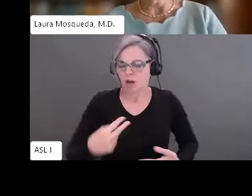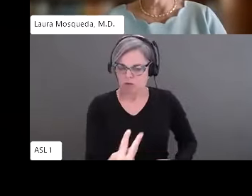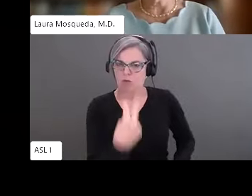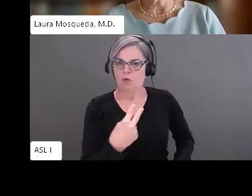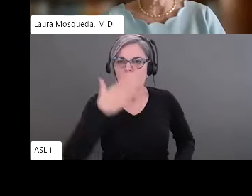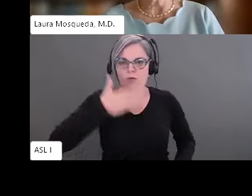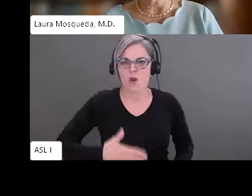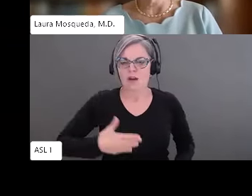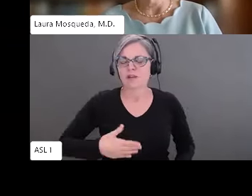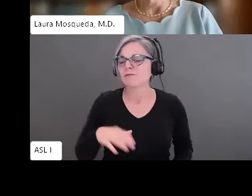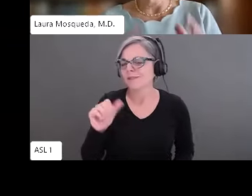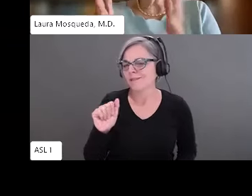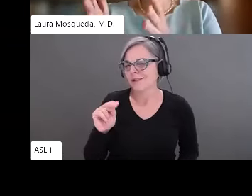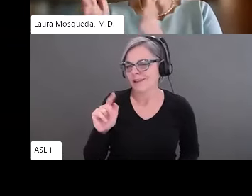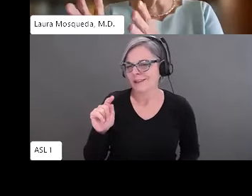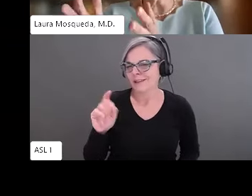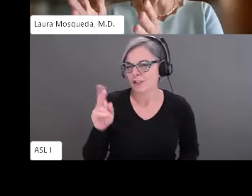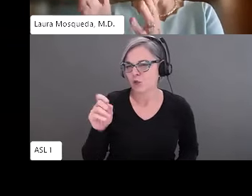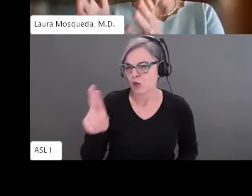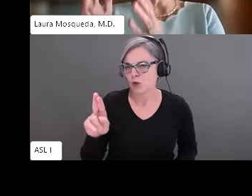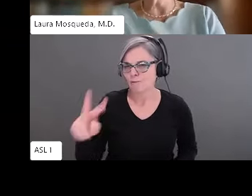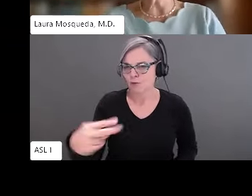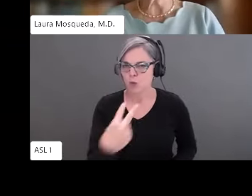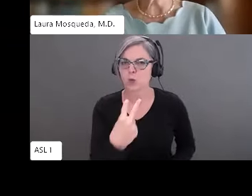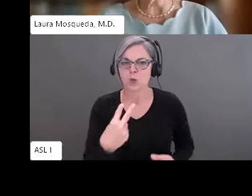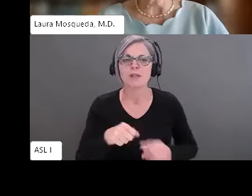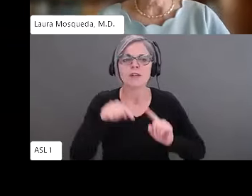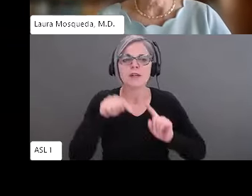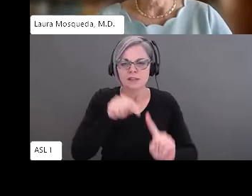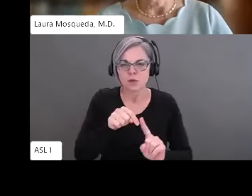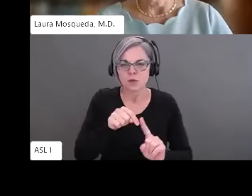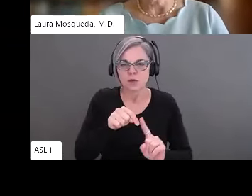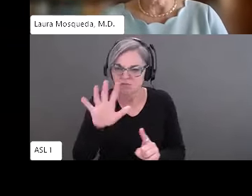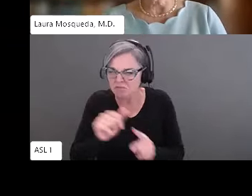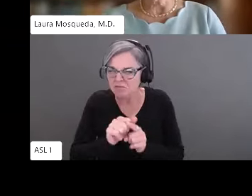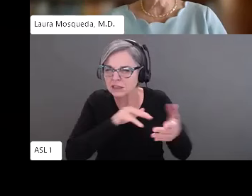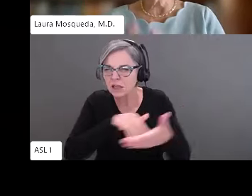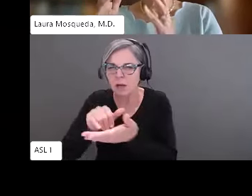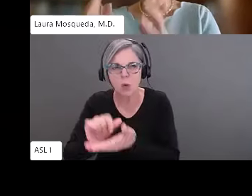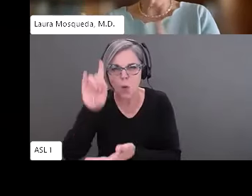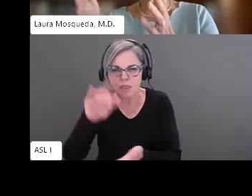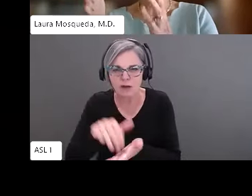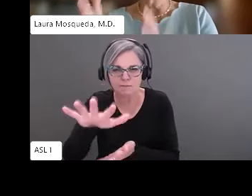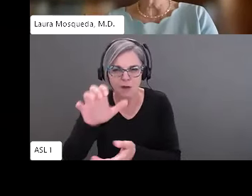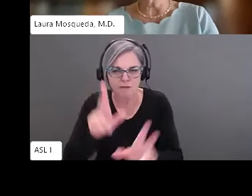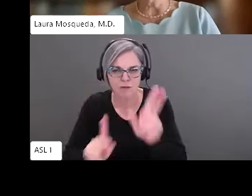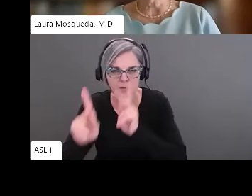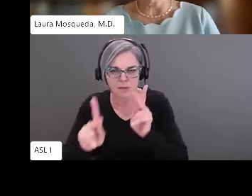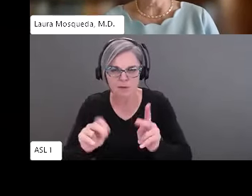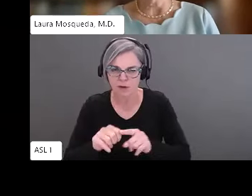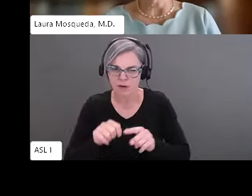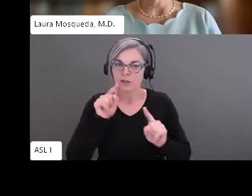about 150 people. What do you notice about the bruising pattern where there has been an inflicted